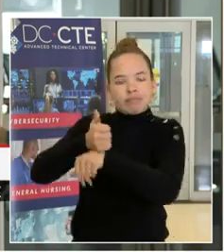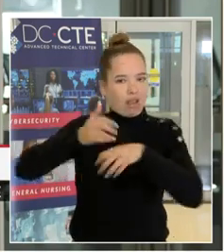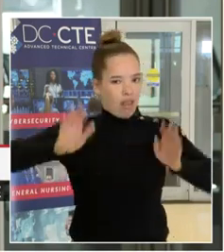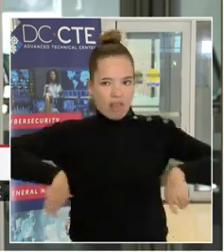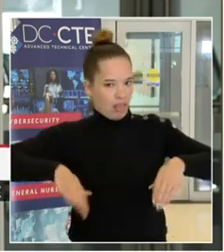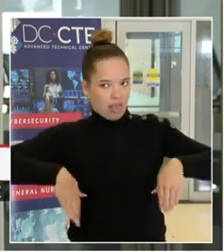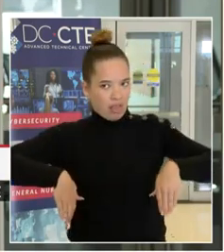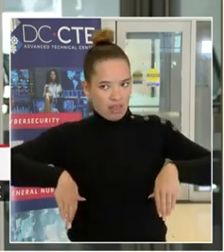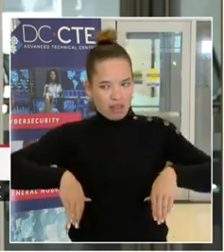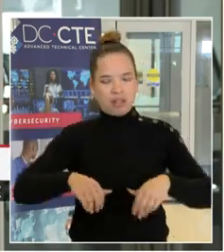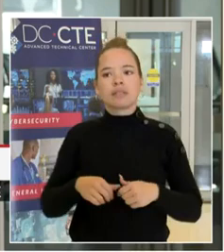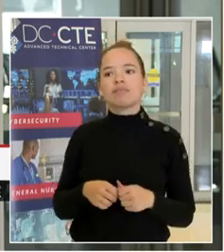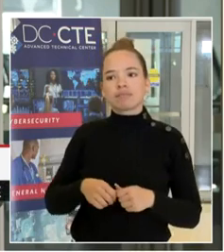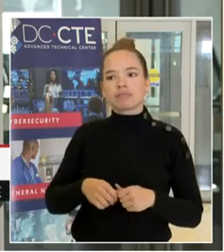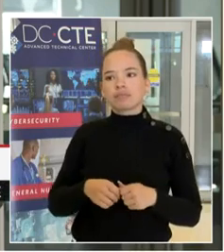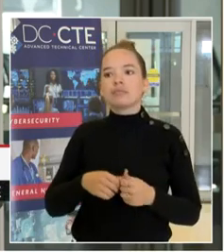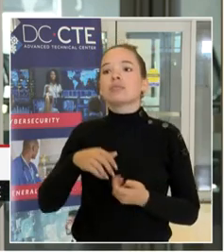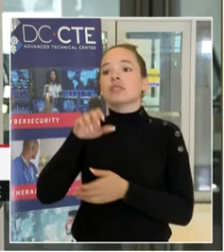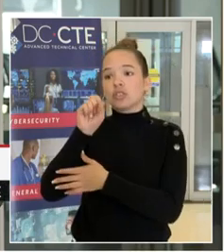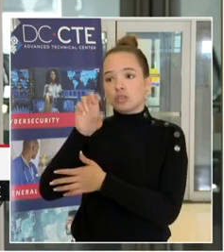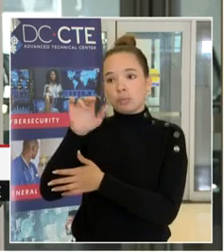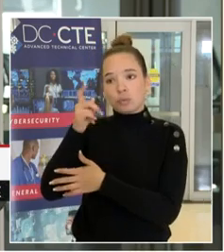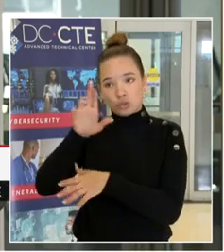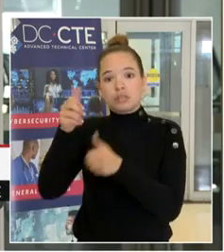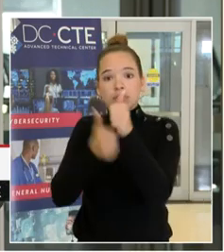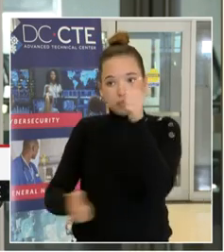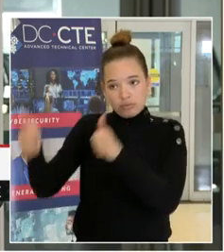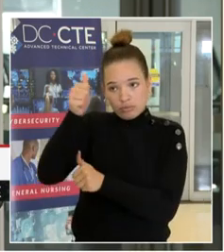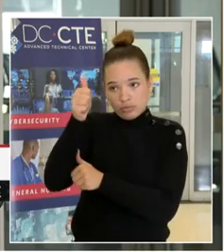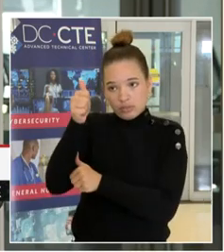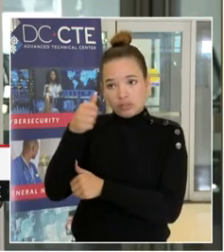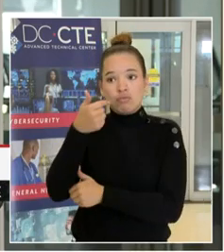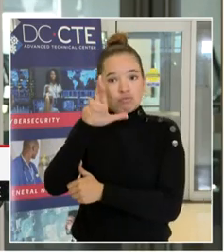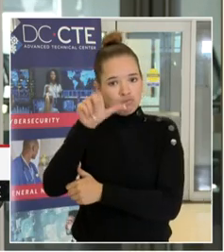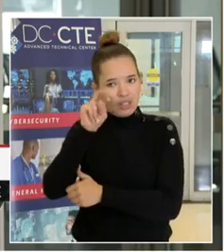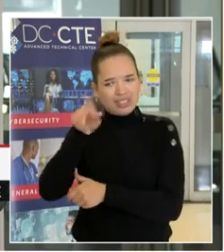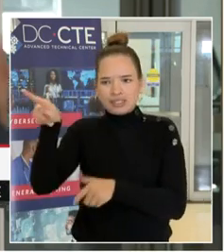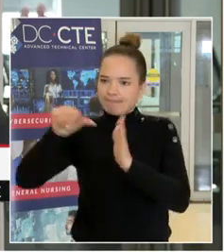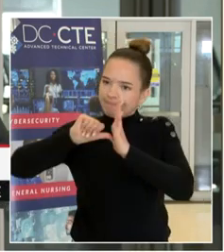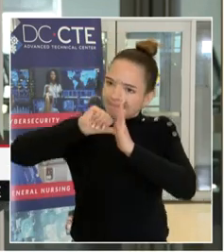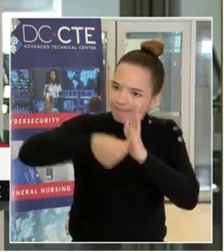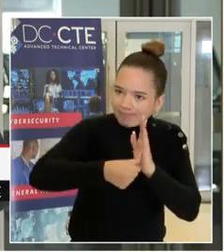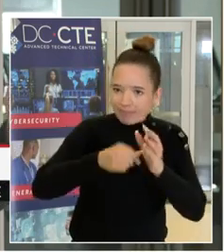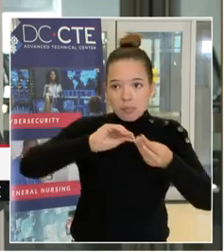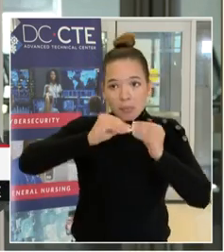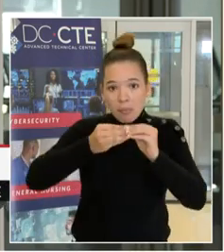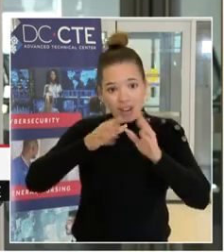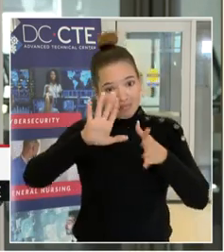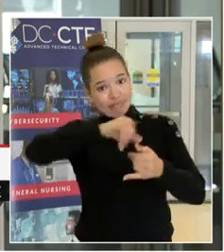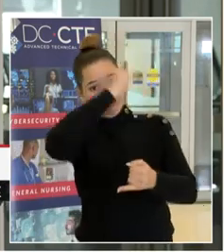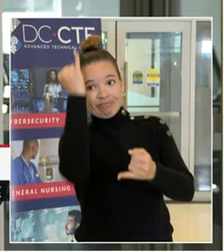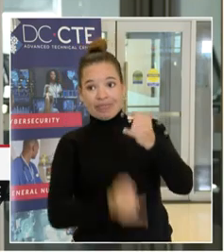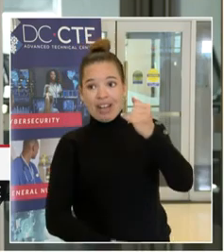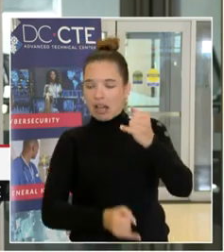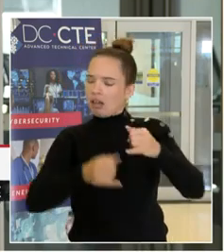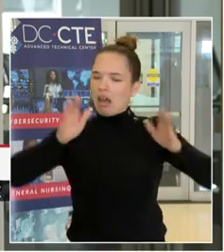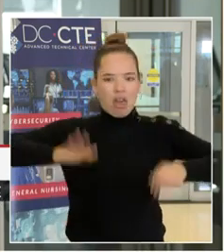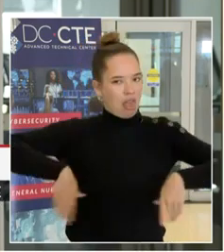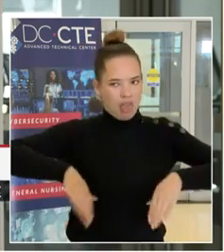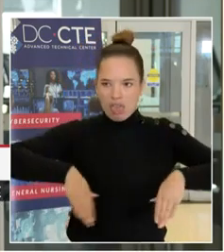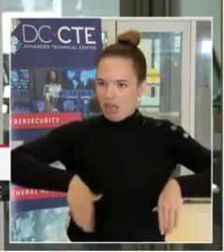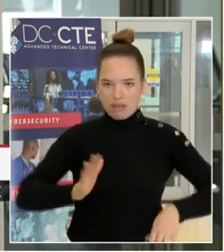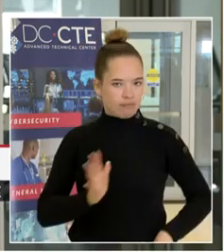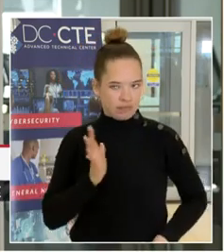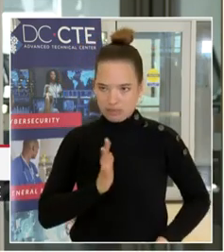so the superintendent would like me to stress, that the numbers aren't yet final, but preliminary. And our early look at